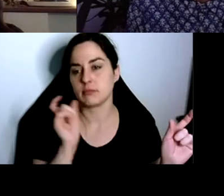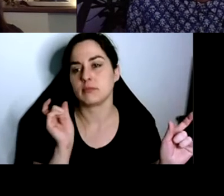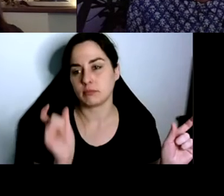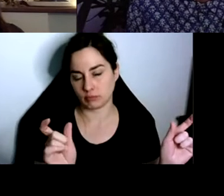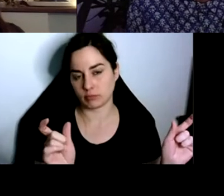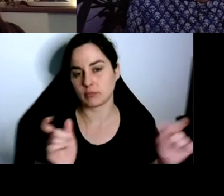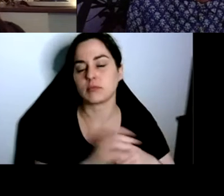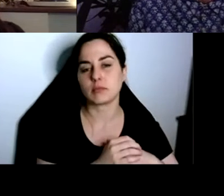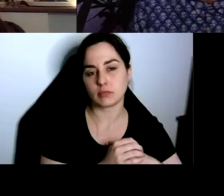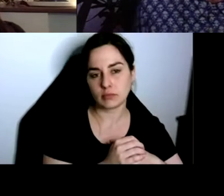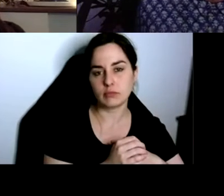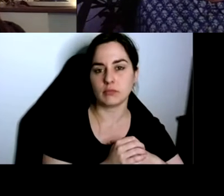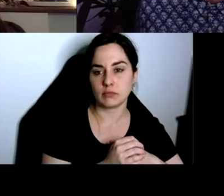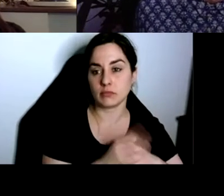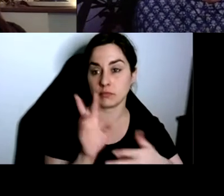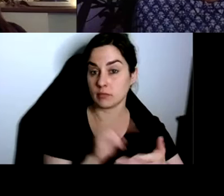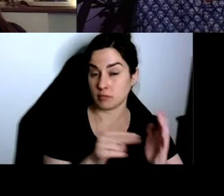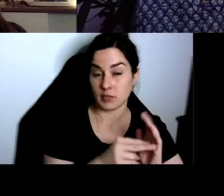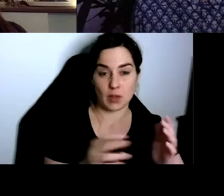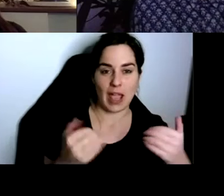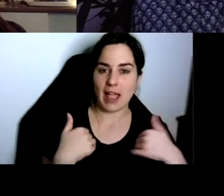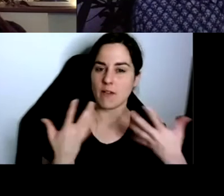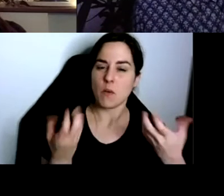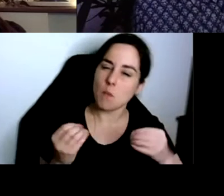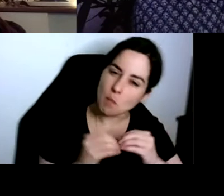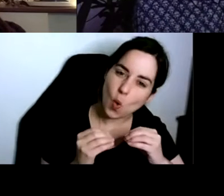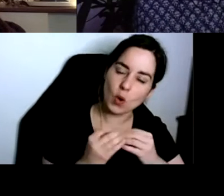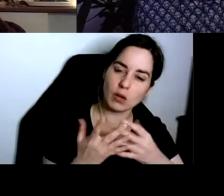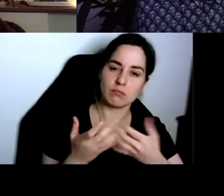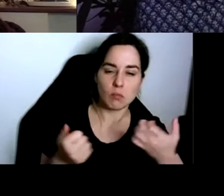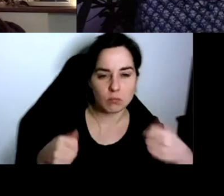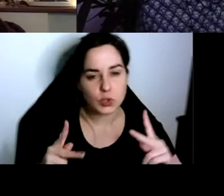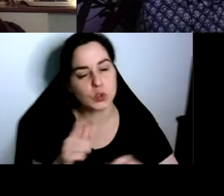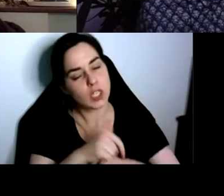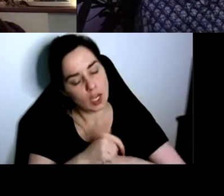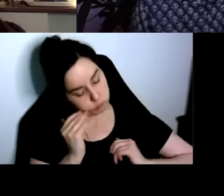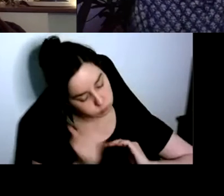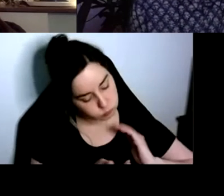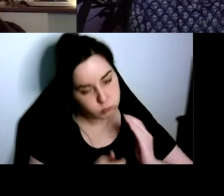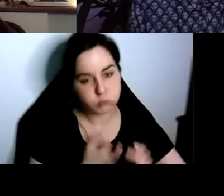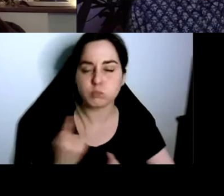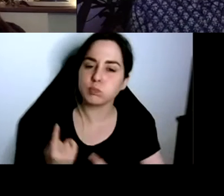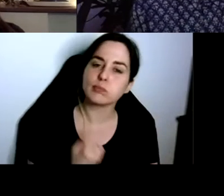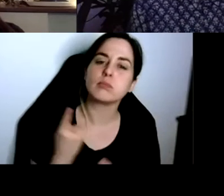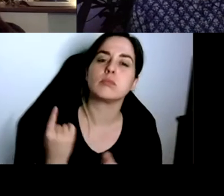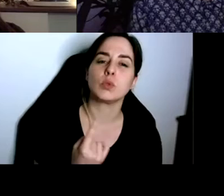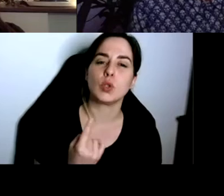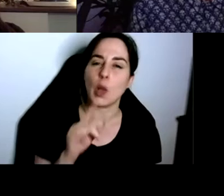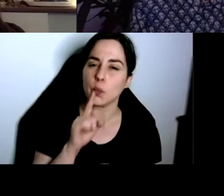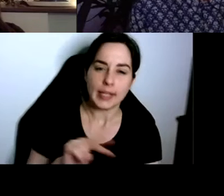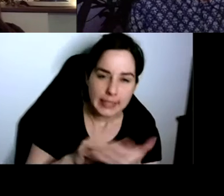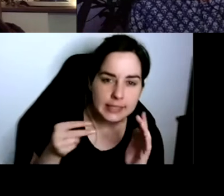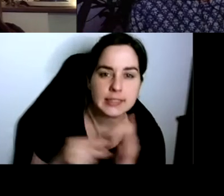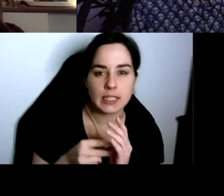gives us, a lot more space to go slow and to provide more intentional access to our